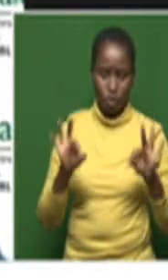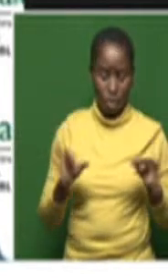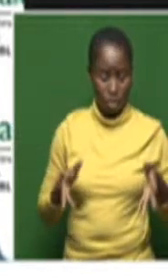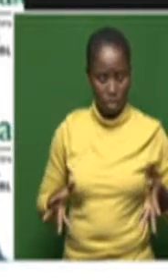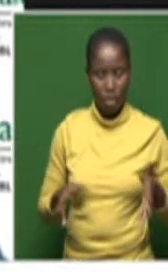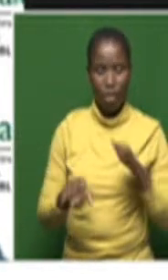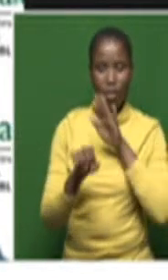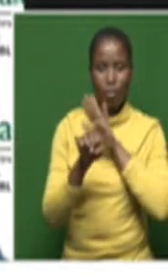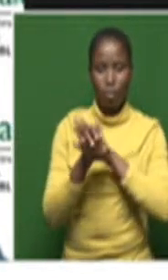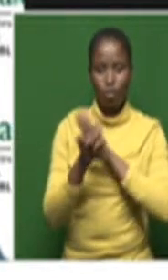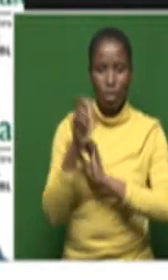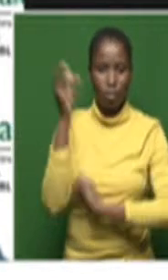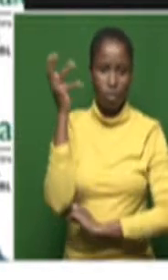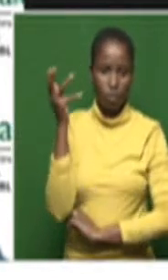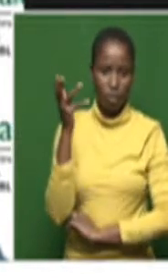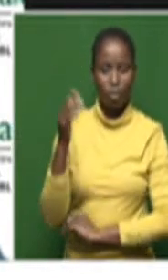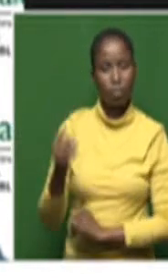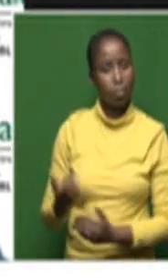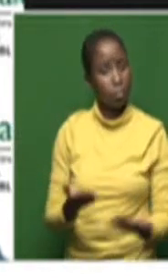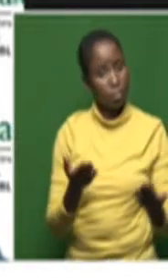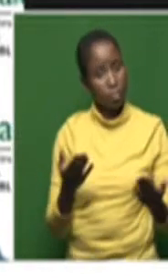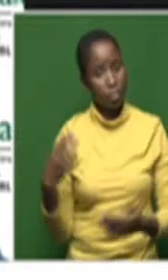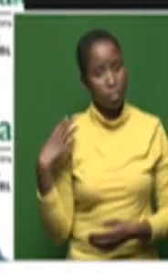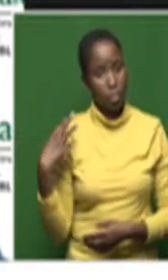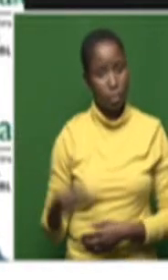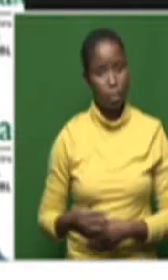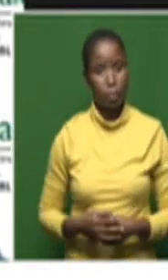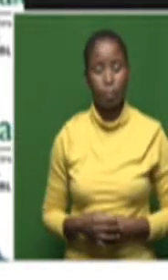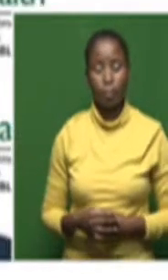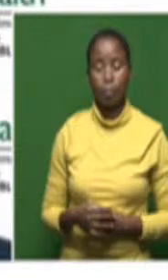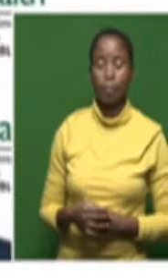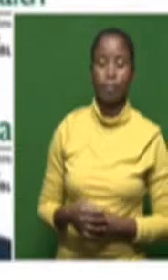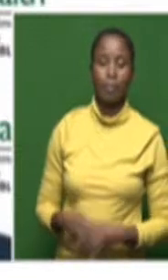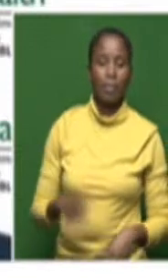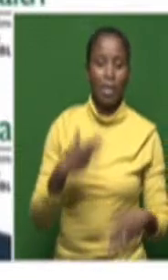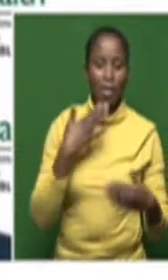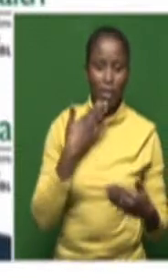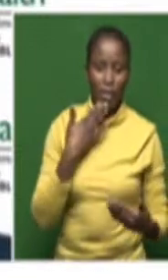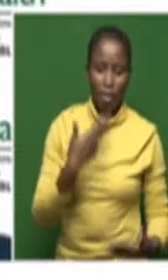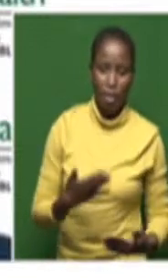briefing. Over to you, Honorable Minister. Thank you very much.